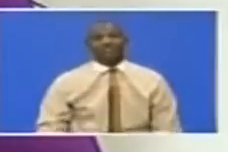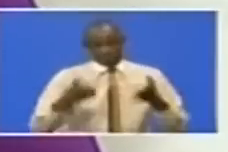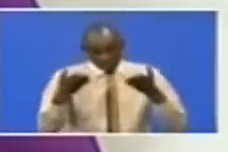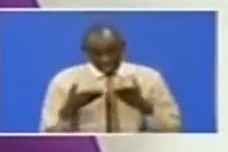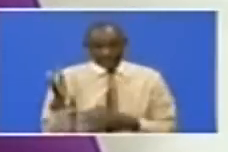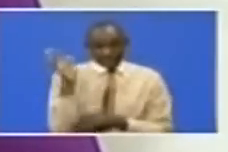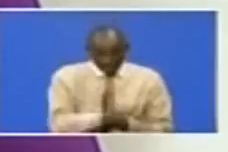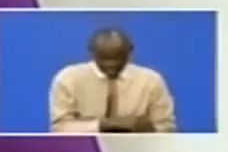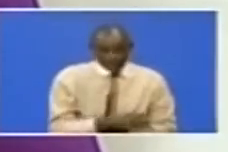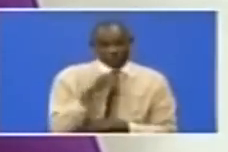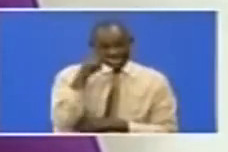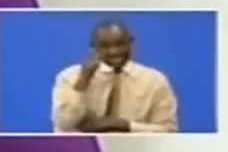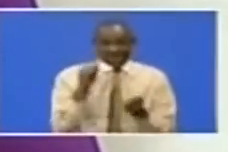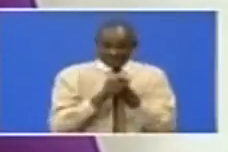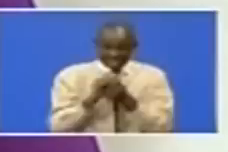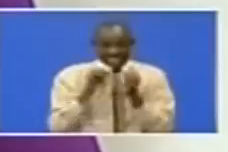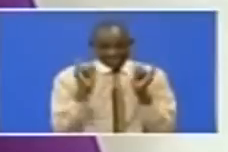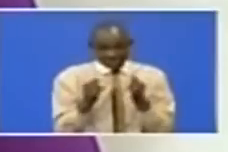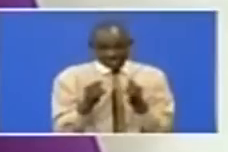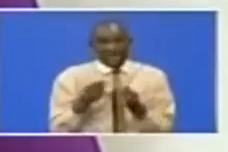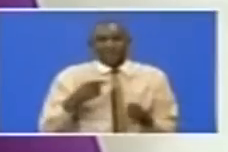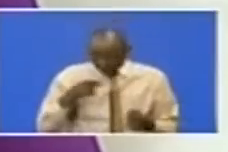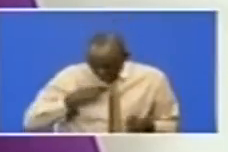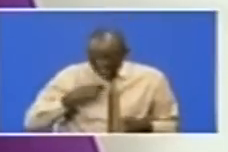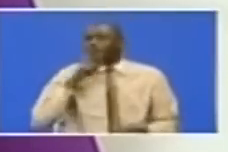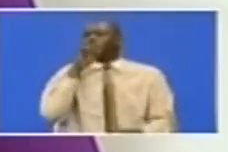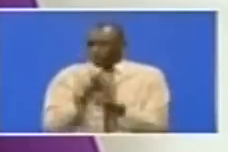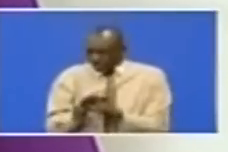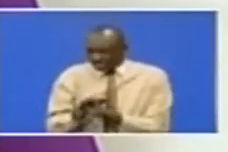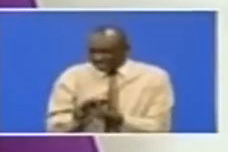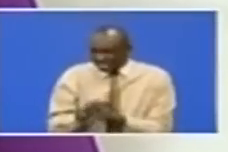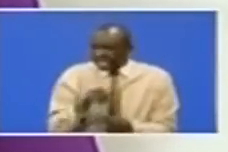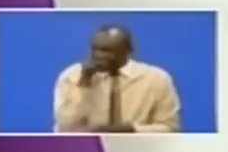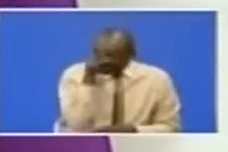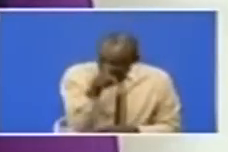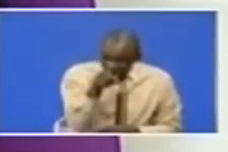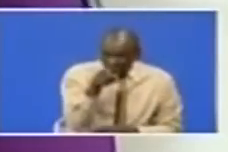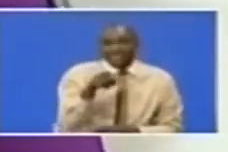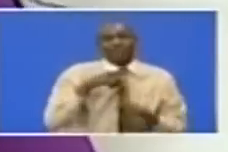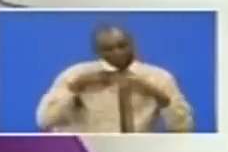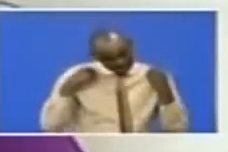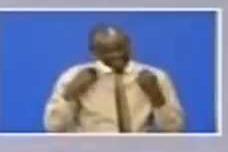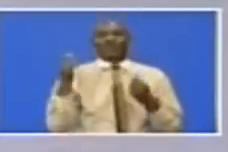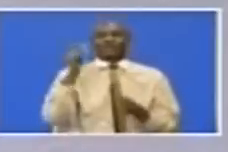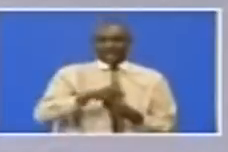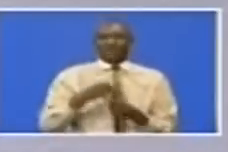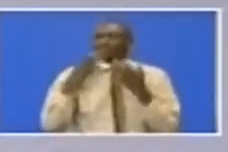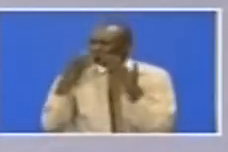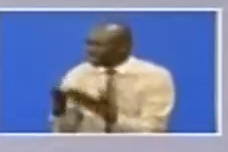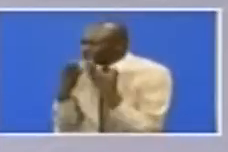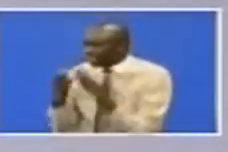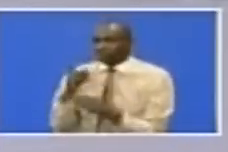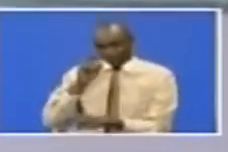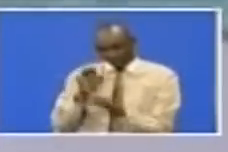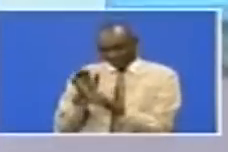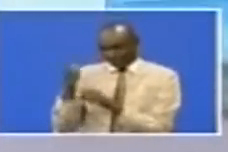And welcome back to KCN Friday Briefing. Well, I promised Reverend Lissy Natasha, and she's here. Thank you so much for joining us.